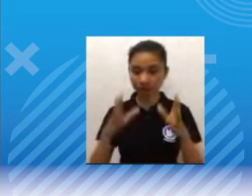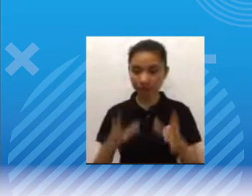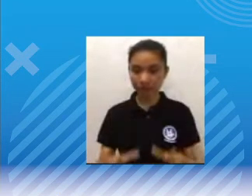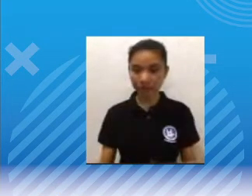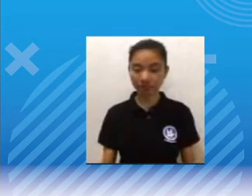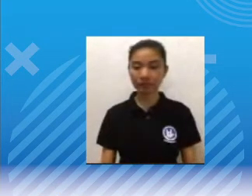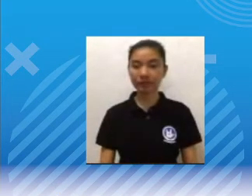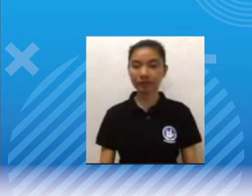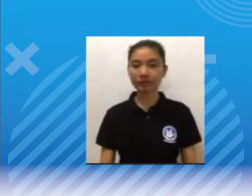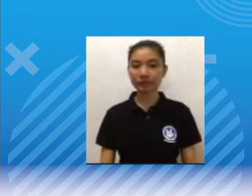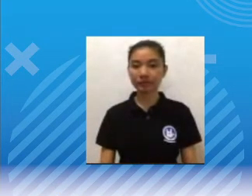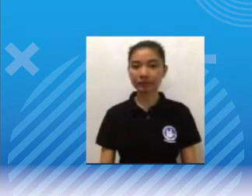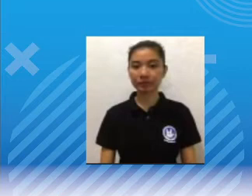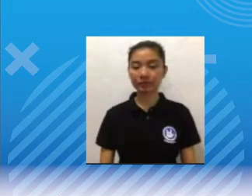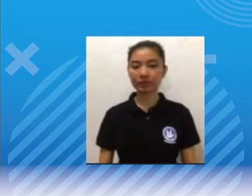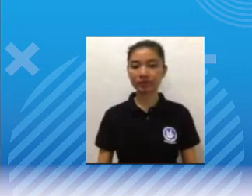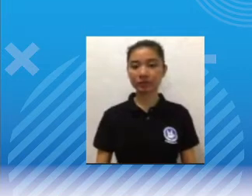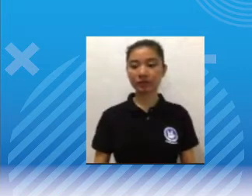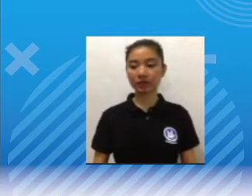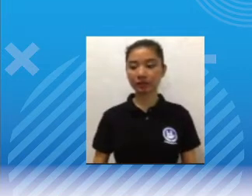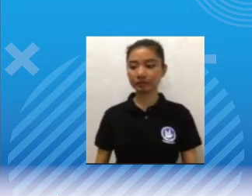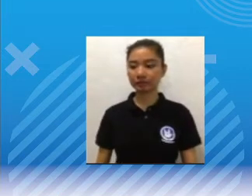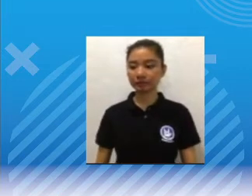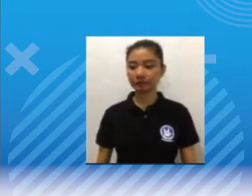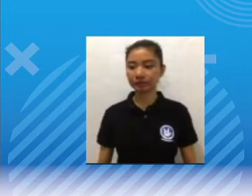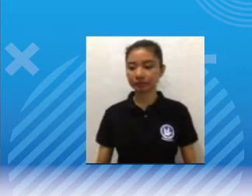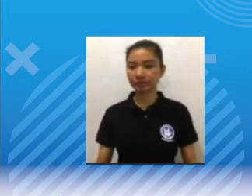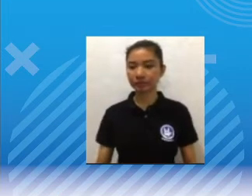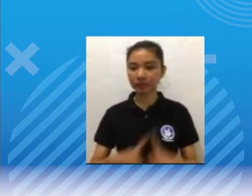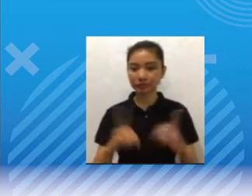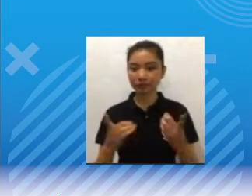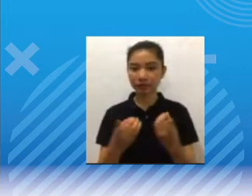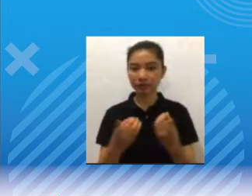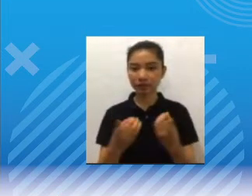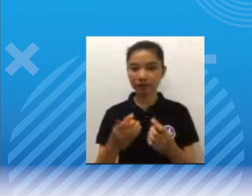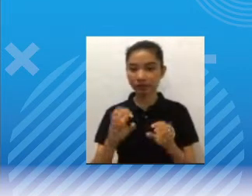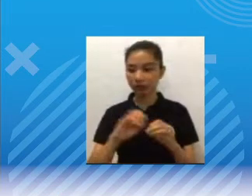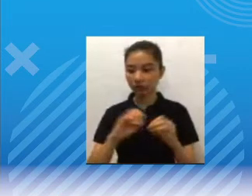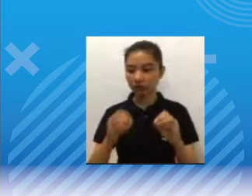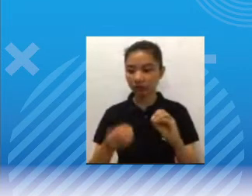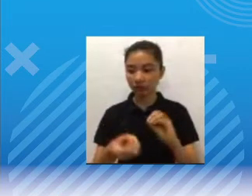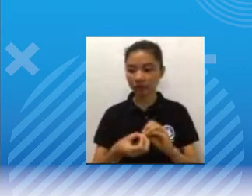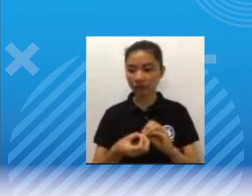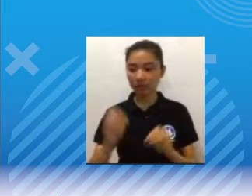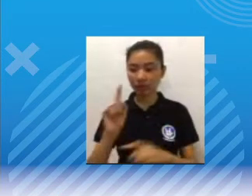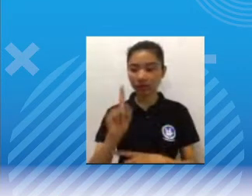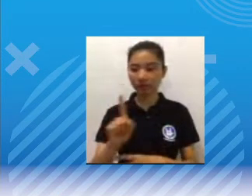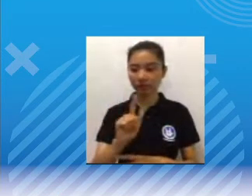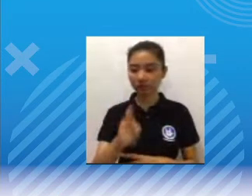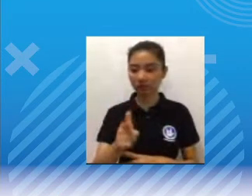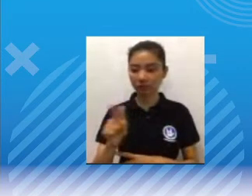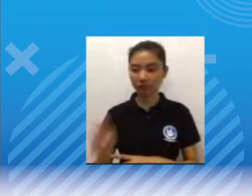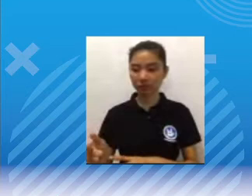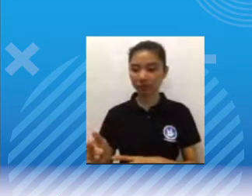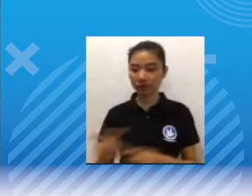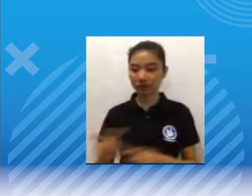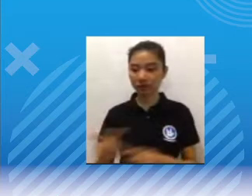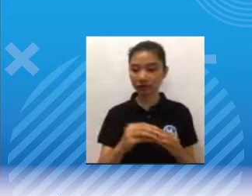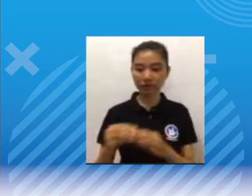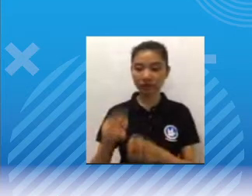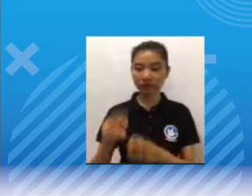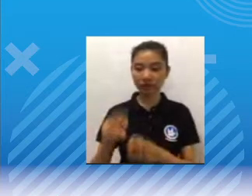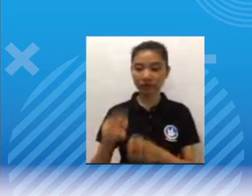And DepEd Order number 1, series of 2020, guidelines for NAEAP recognition of professional development programs